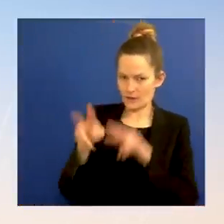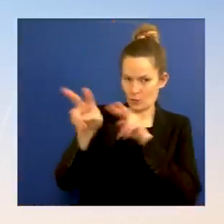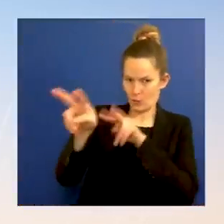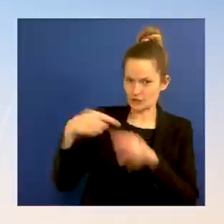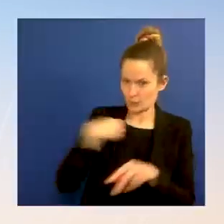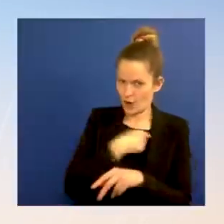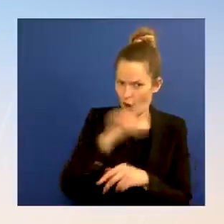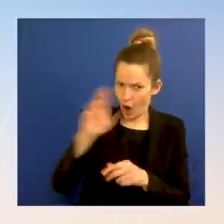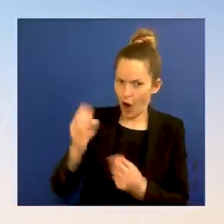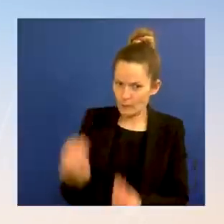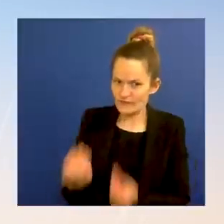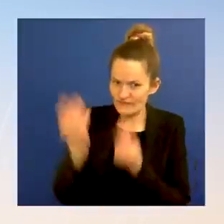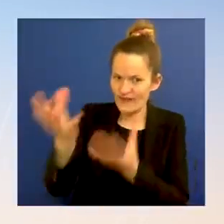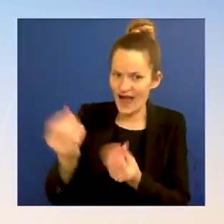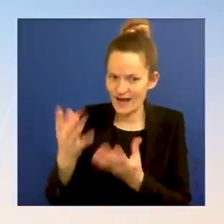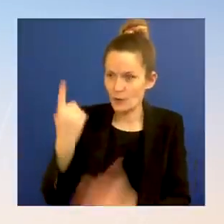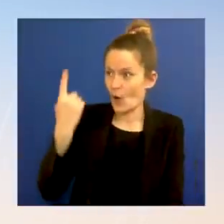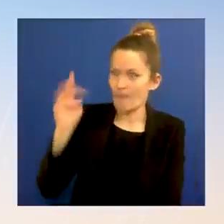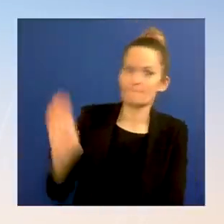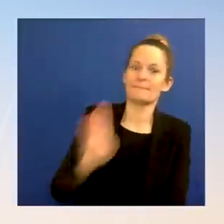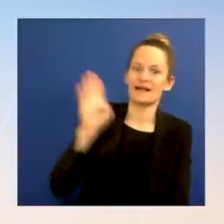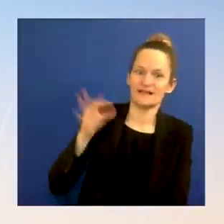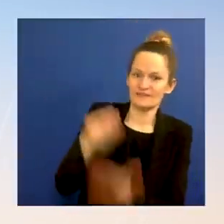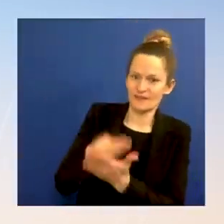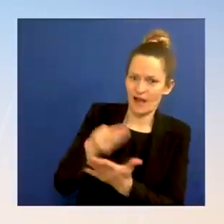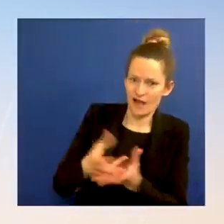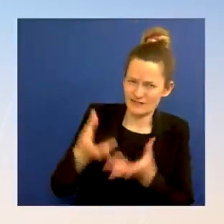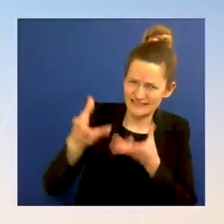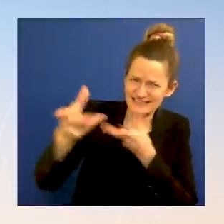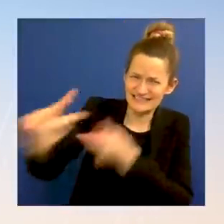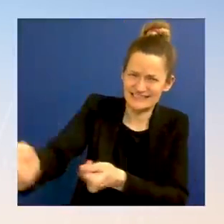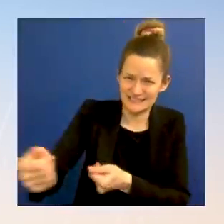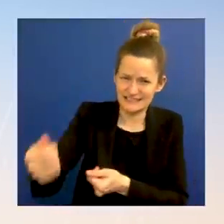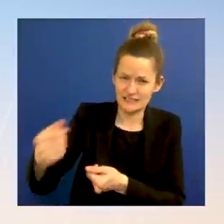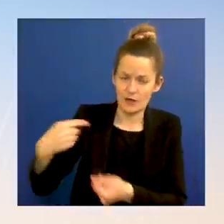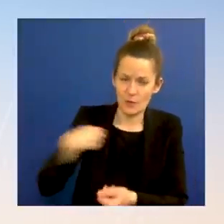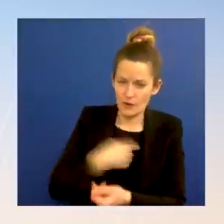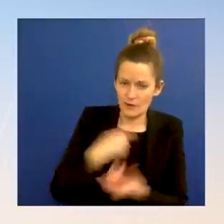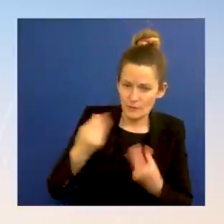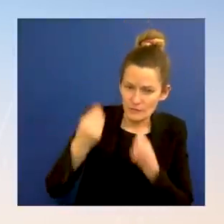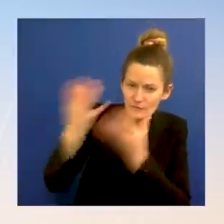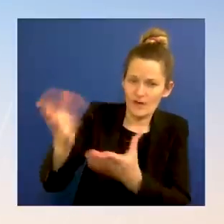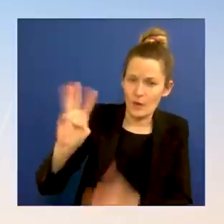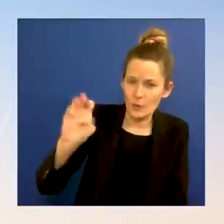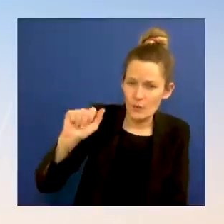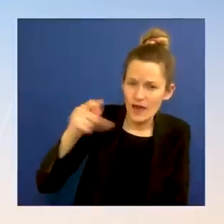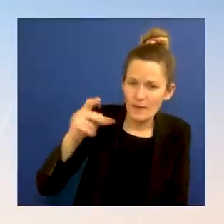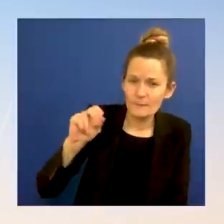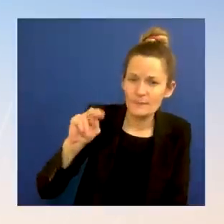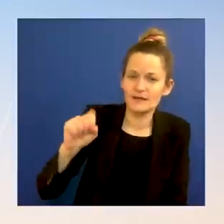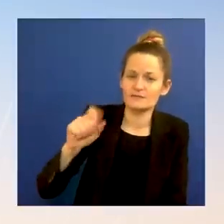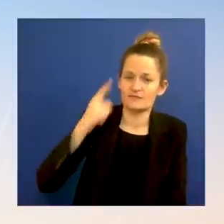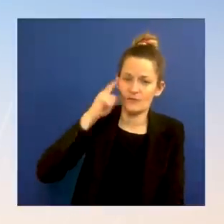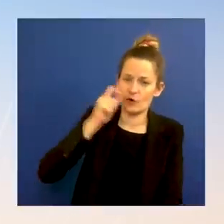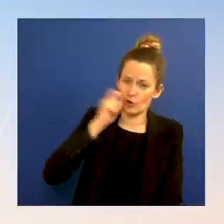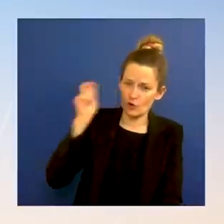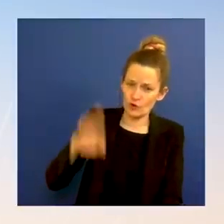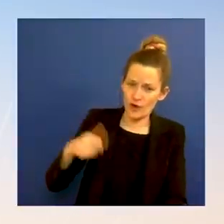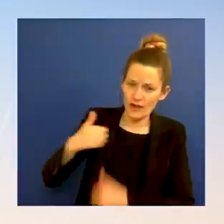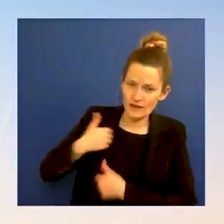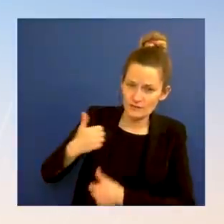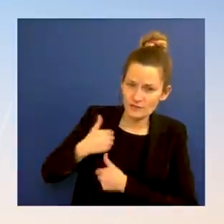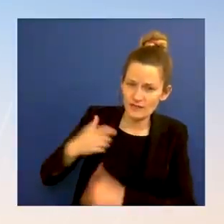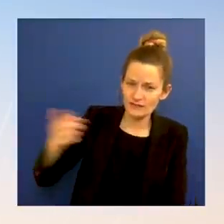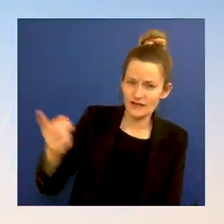weapons that we have expedited delivery to the Ukrainian leadership and Ukrainian military. We have been the largest provider of economic